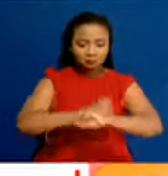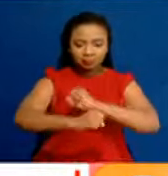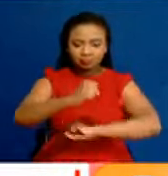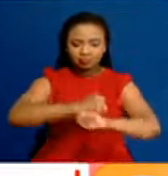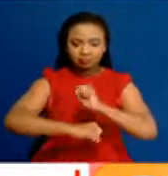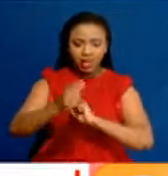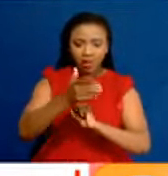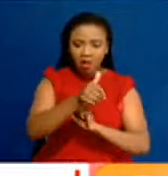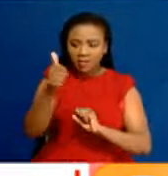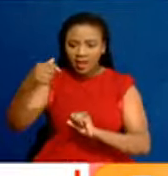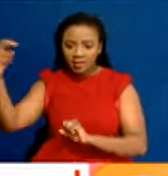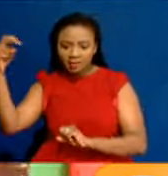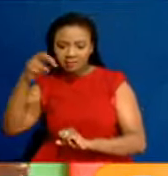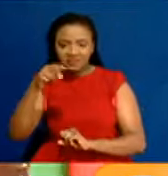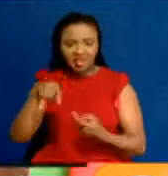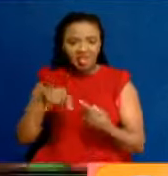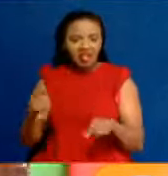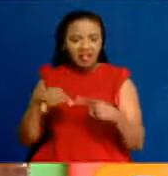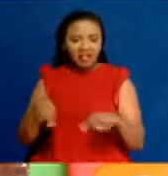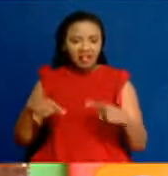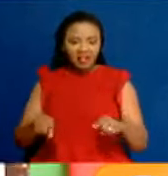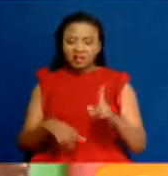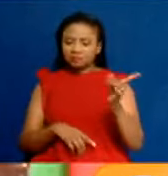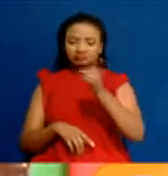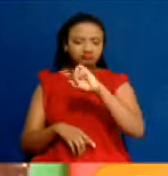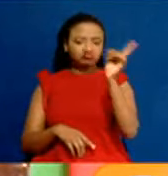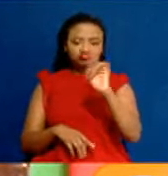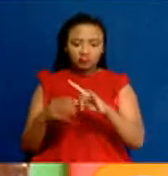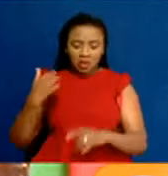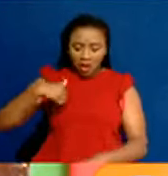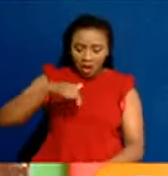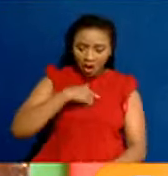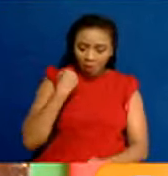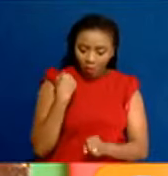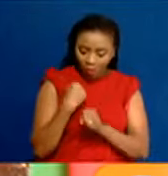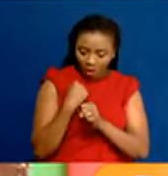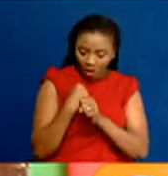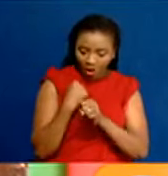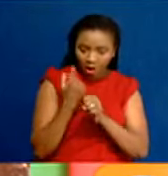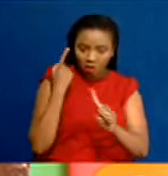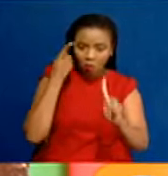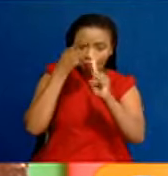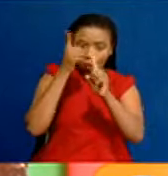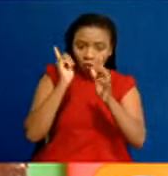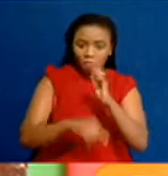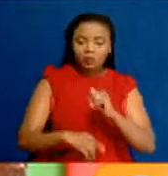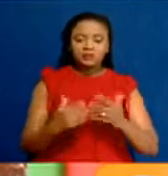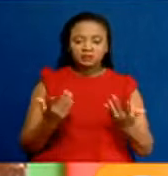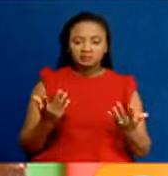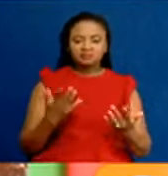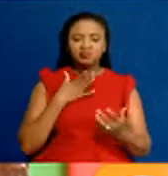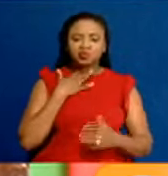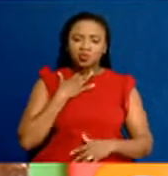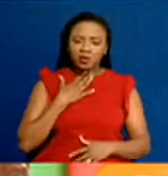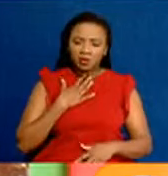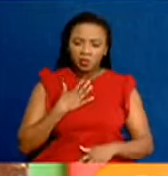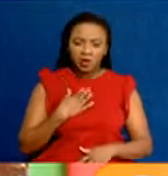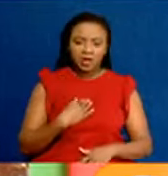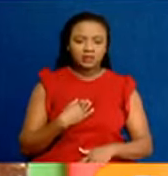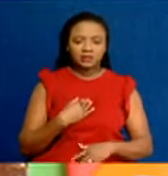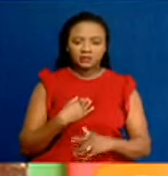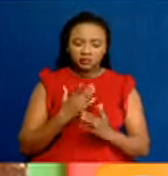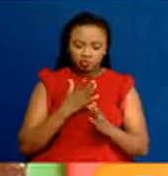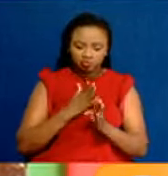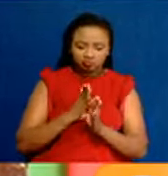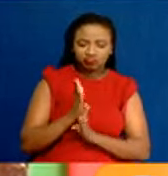fears to anybody that we may in any way be wanting to stay away or not be party to this. So